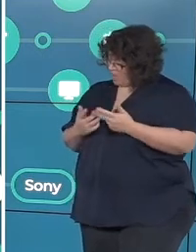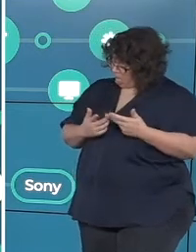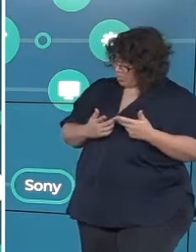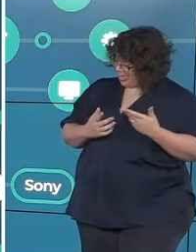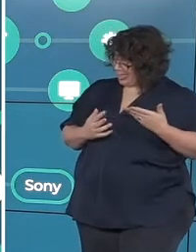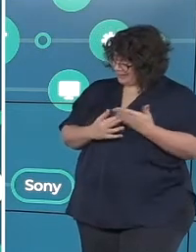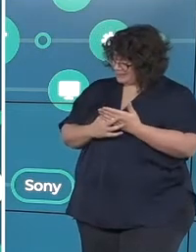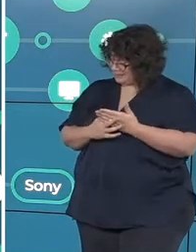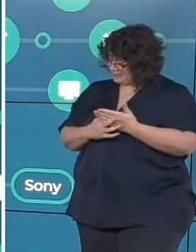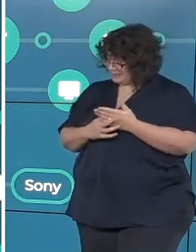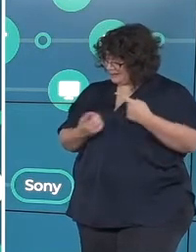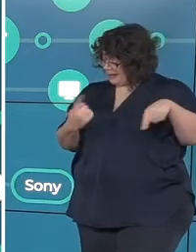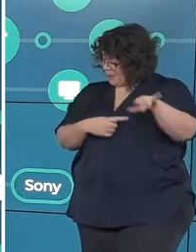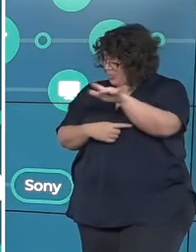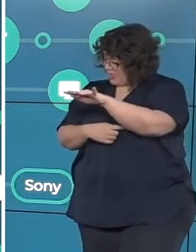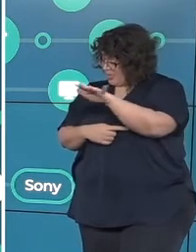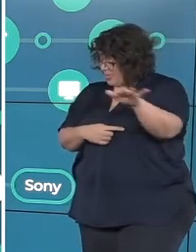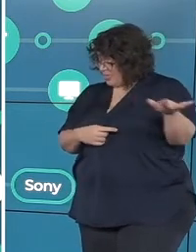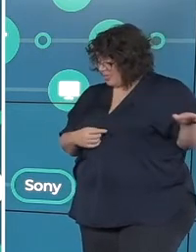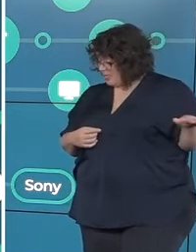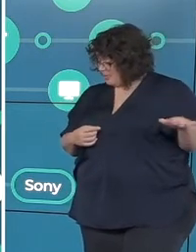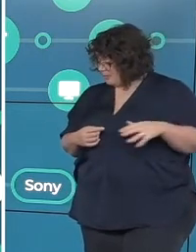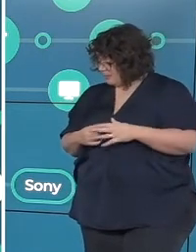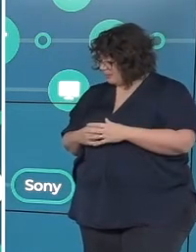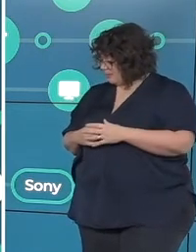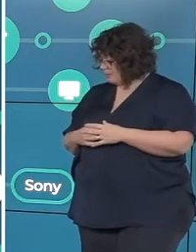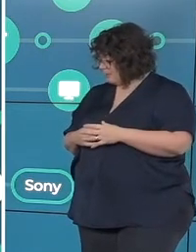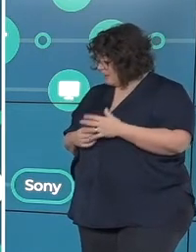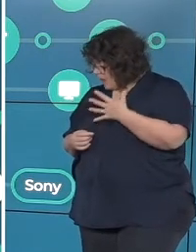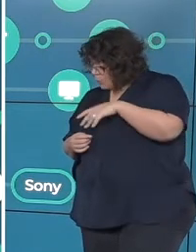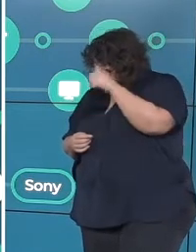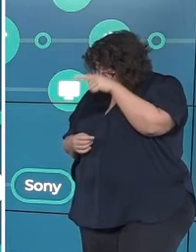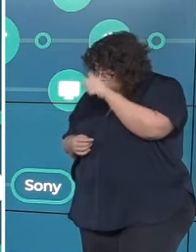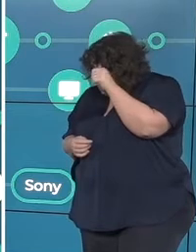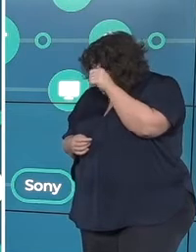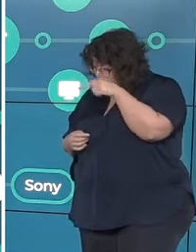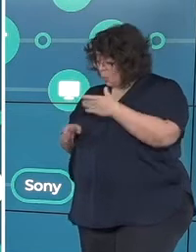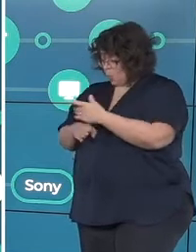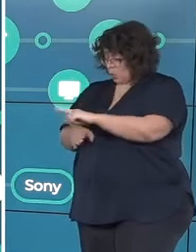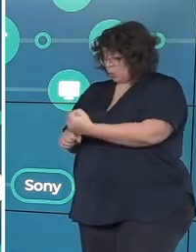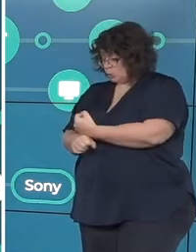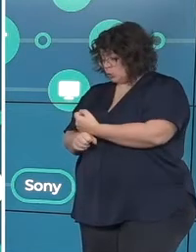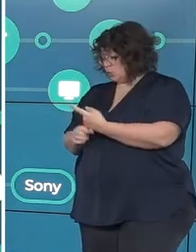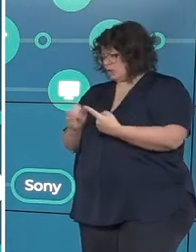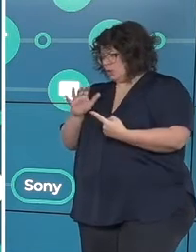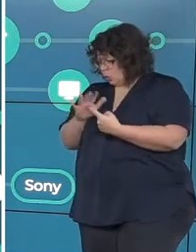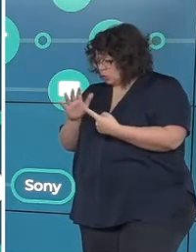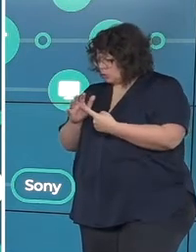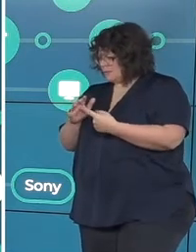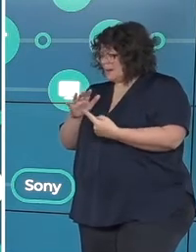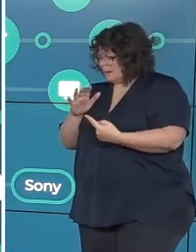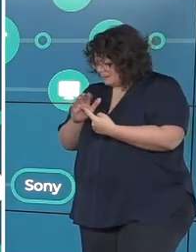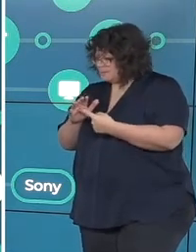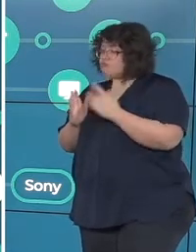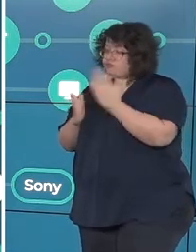that the work you do, it's urgent, it's important, it really matters. And I think sometimes we can get so lost by sort of checkpoints